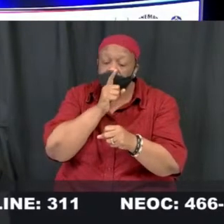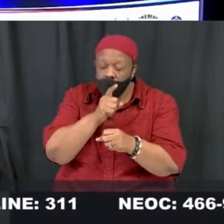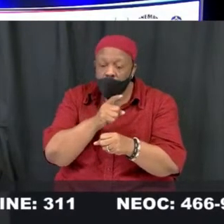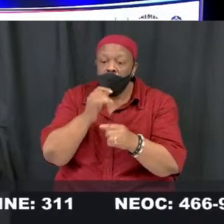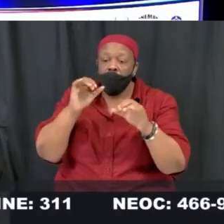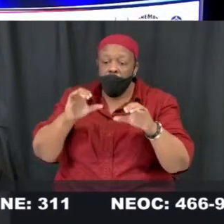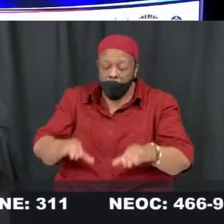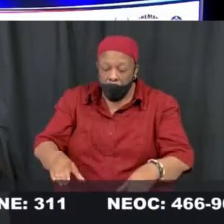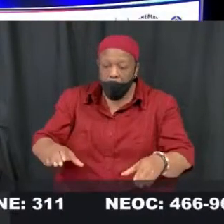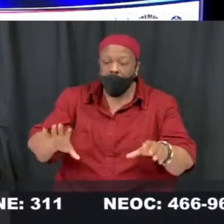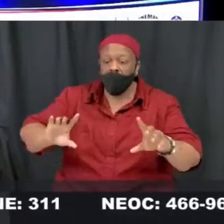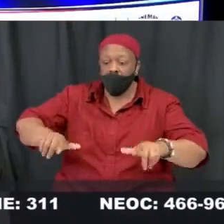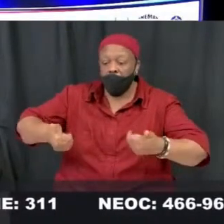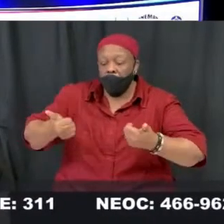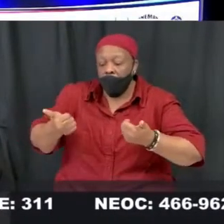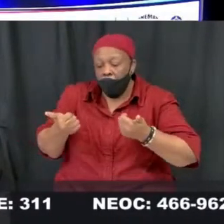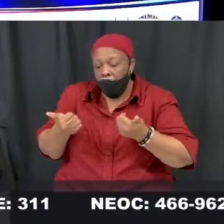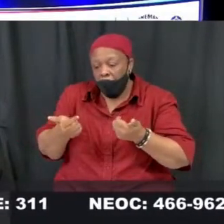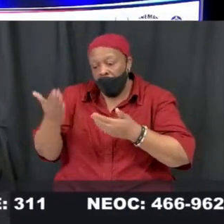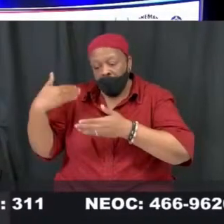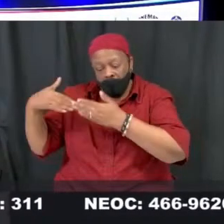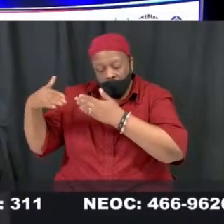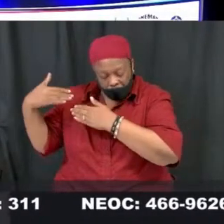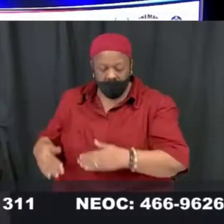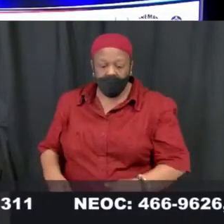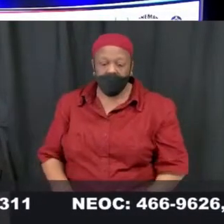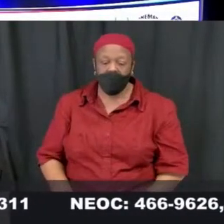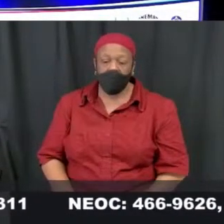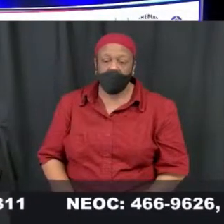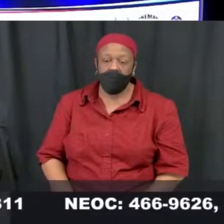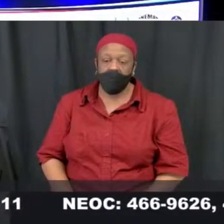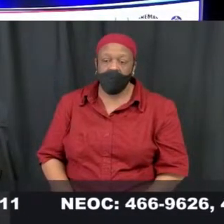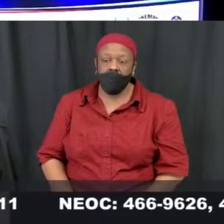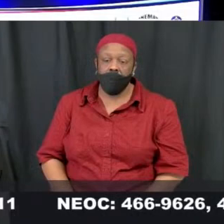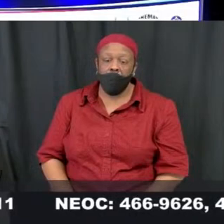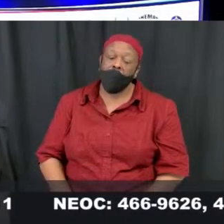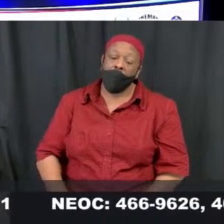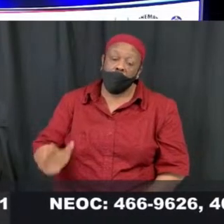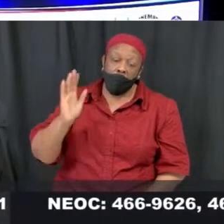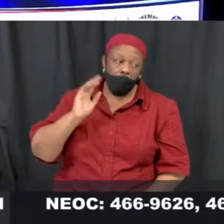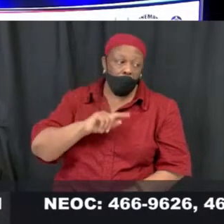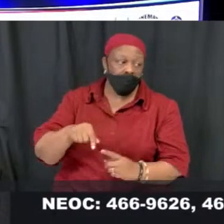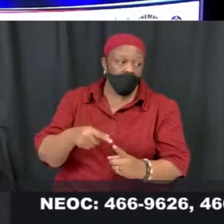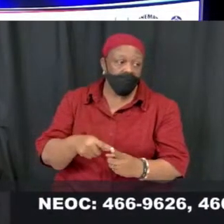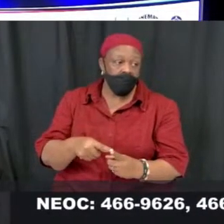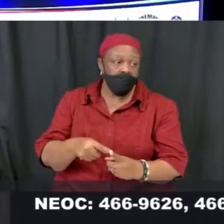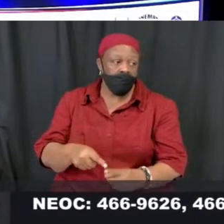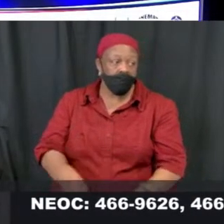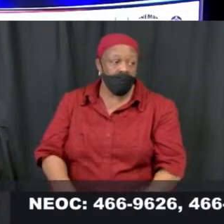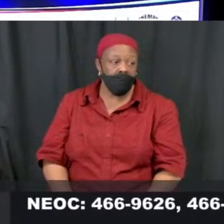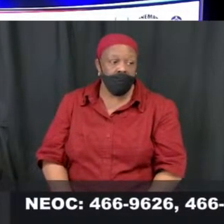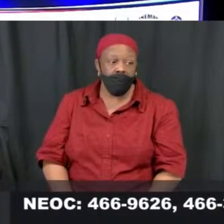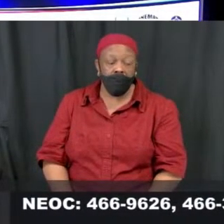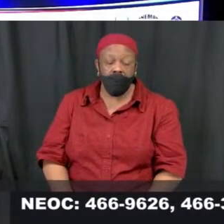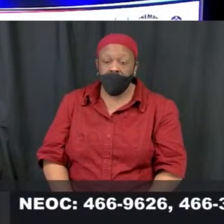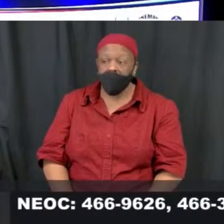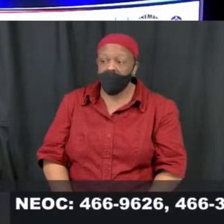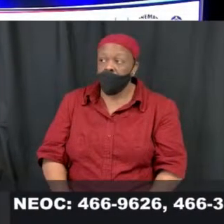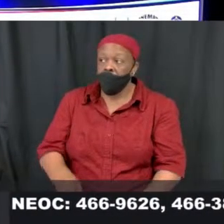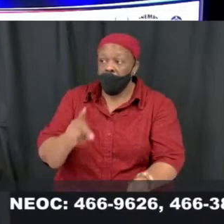When vaccines were identified to be in final testing, the doctors again came here